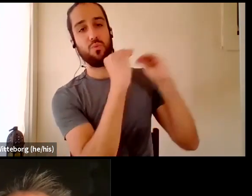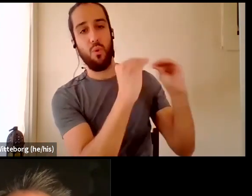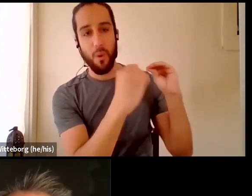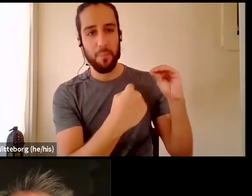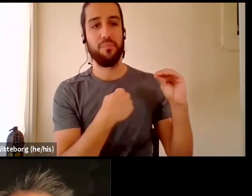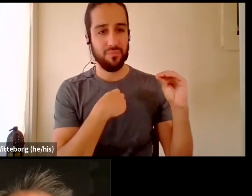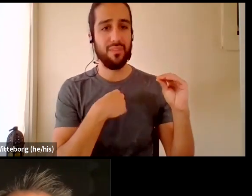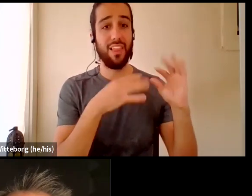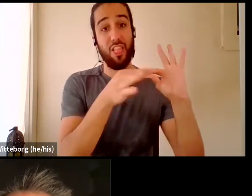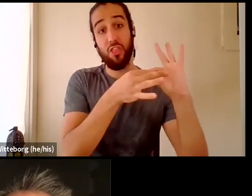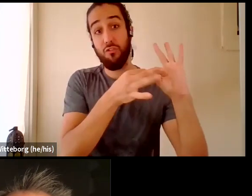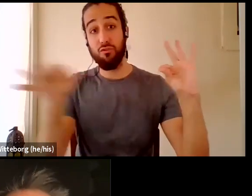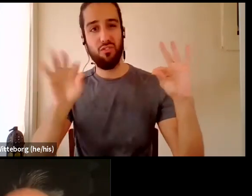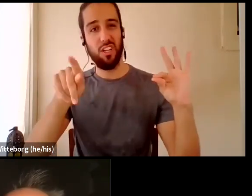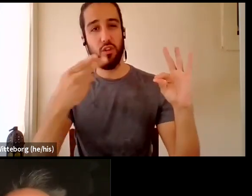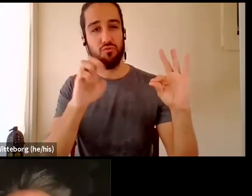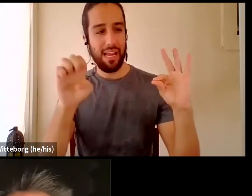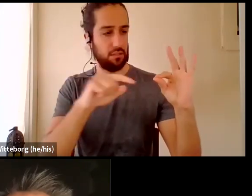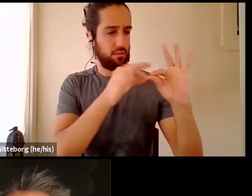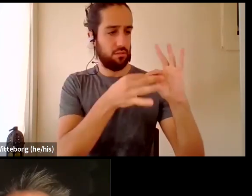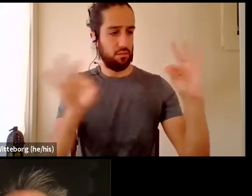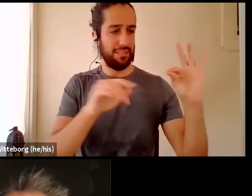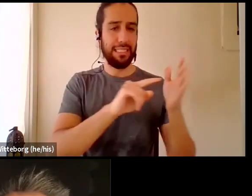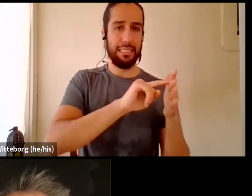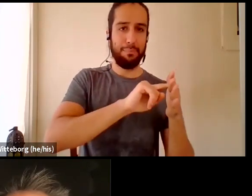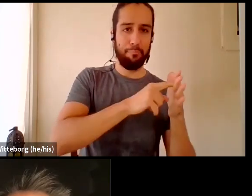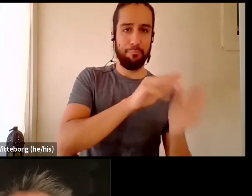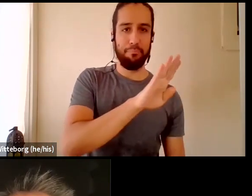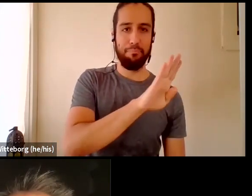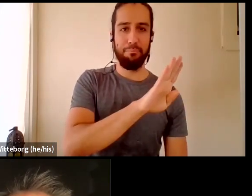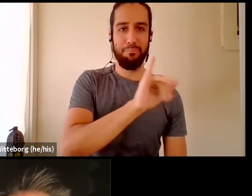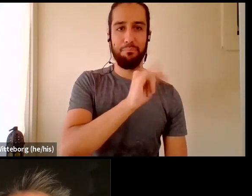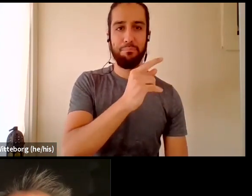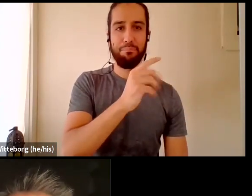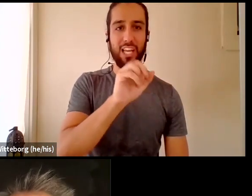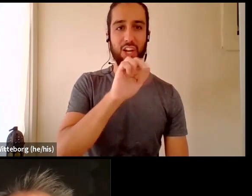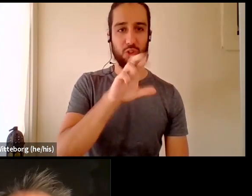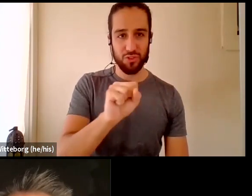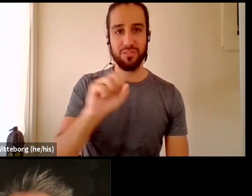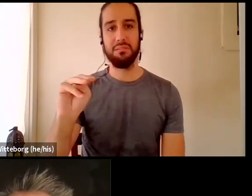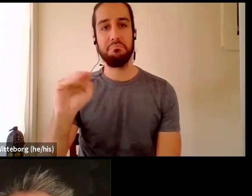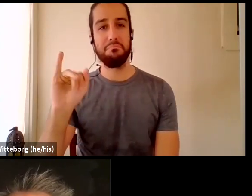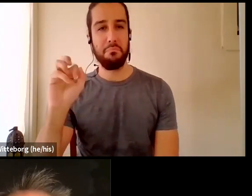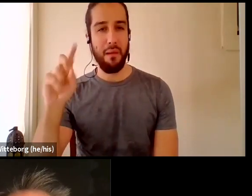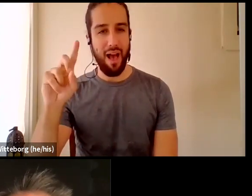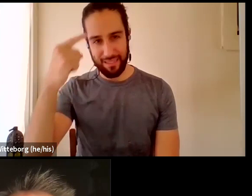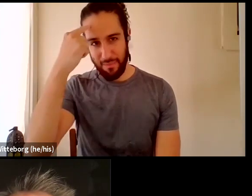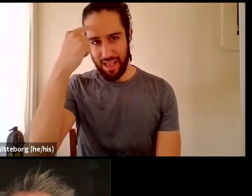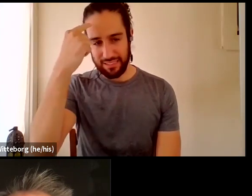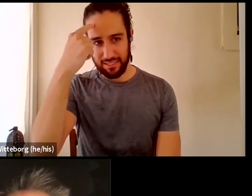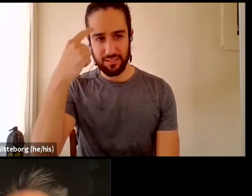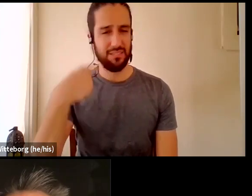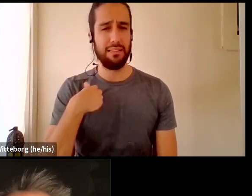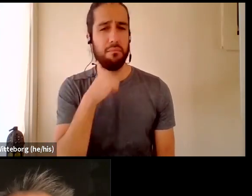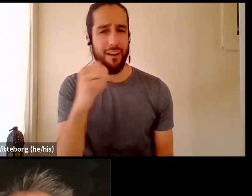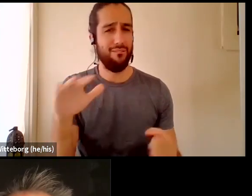the phrase beginner's mind. And I didn't quite understand it when I was, you know, a young artist